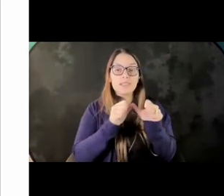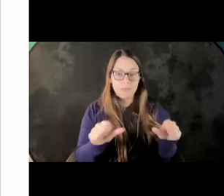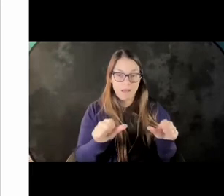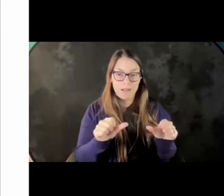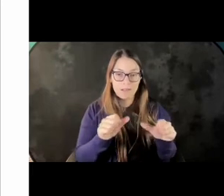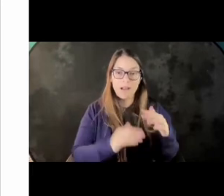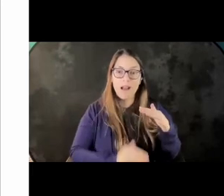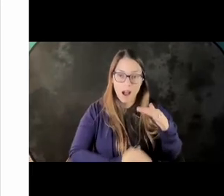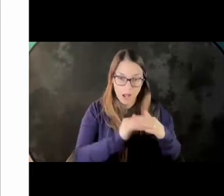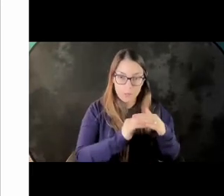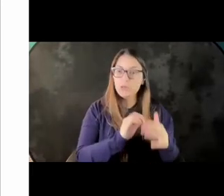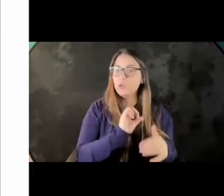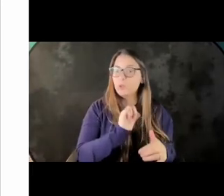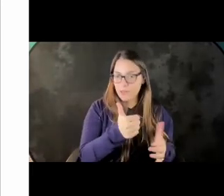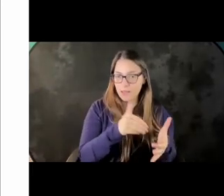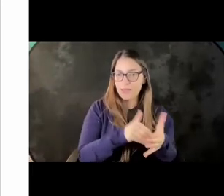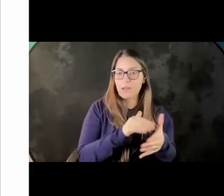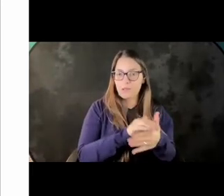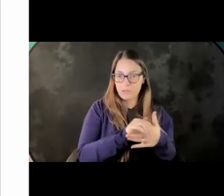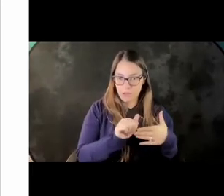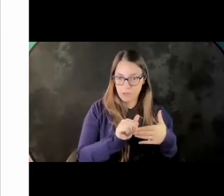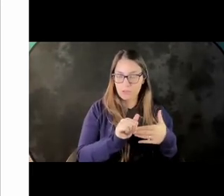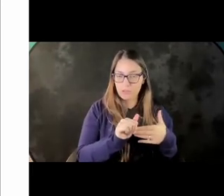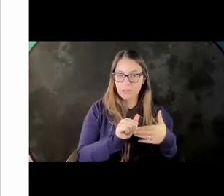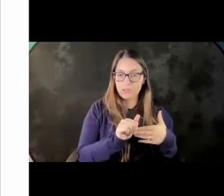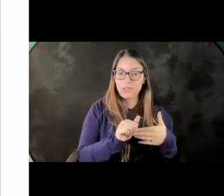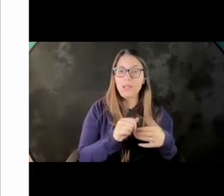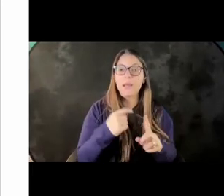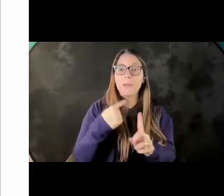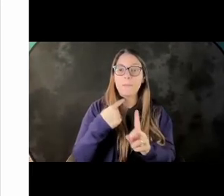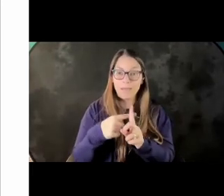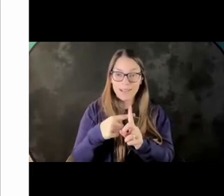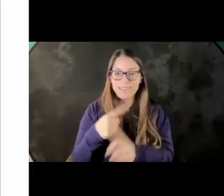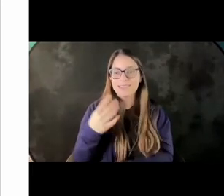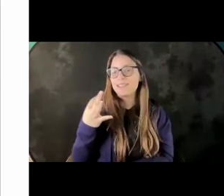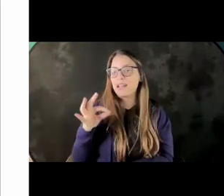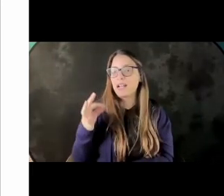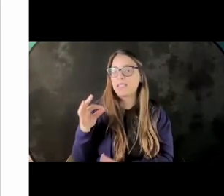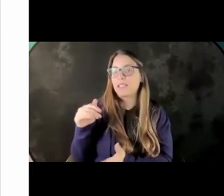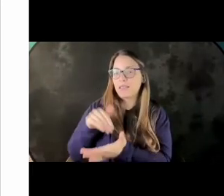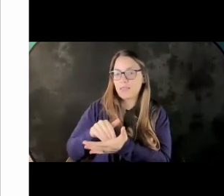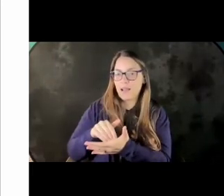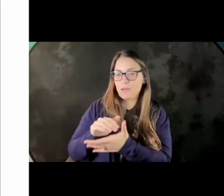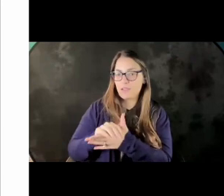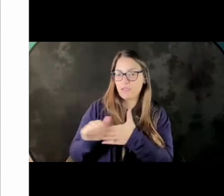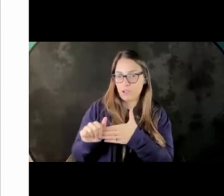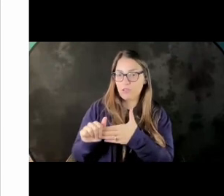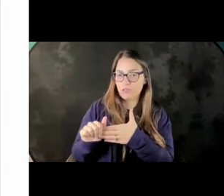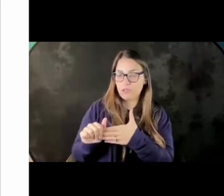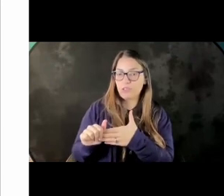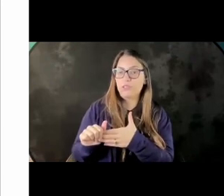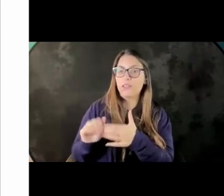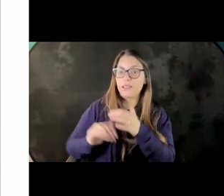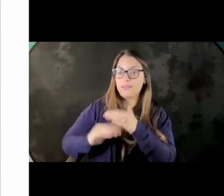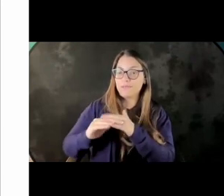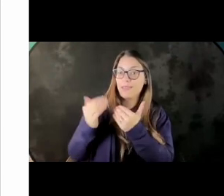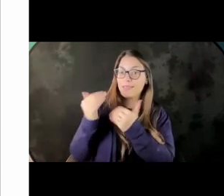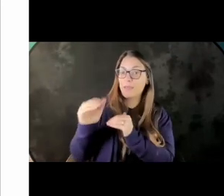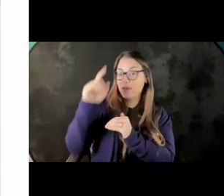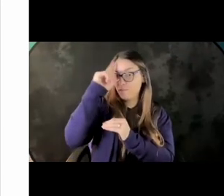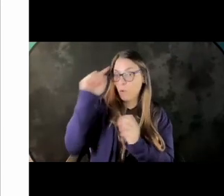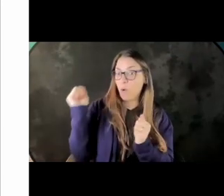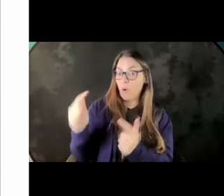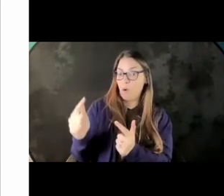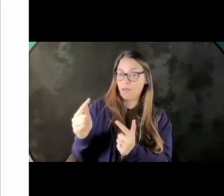up to that $10,000 and the $19,000 contribution limit for everyone, which